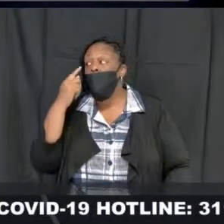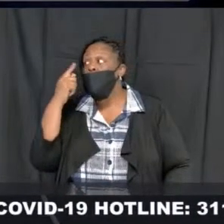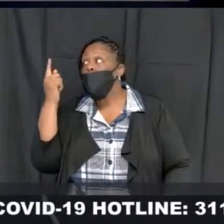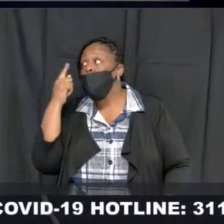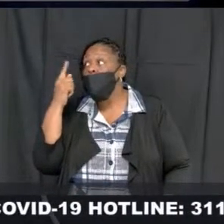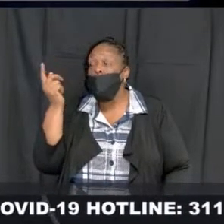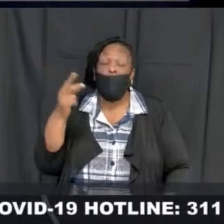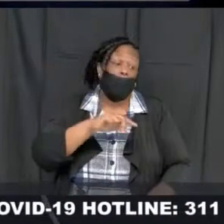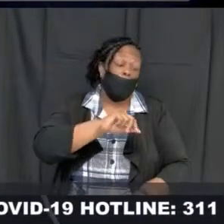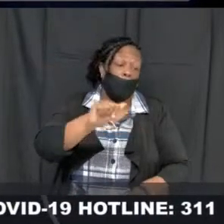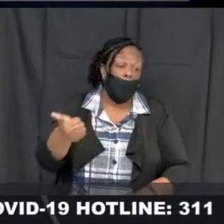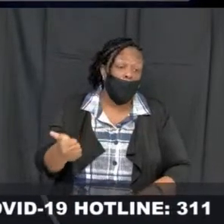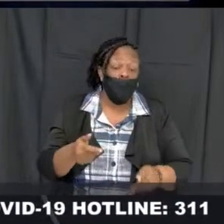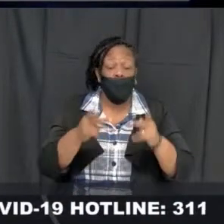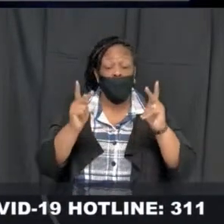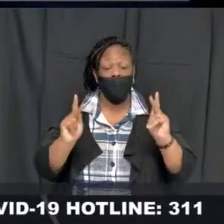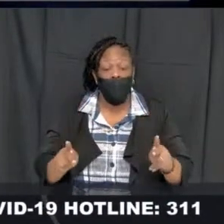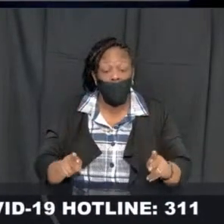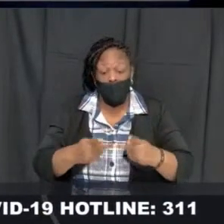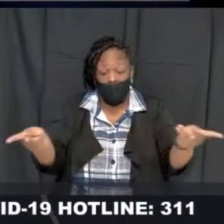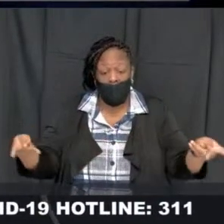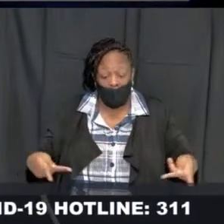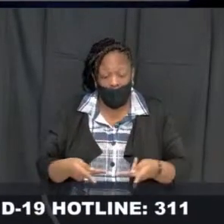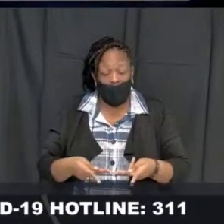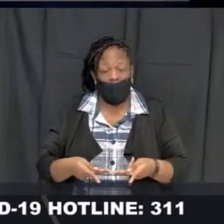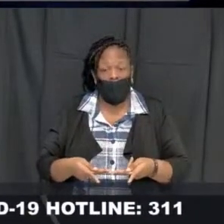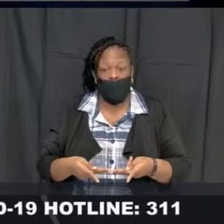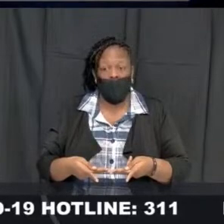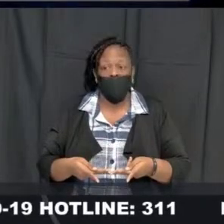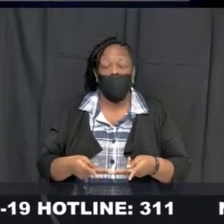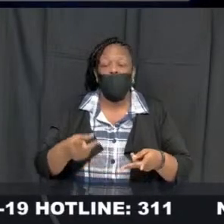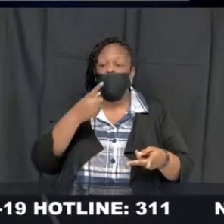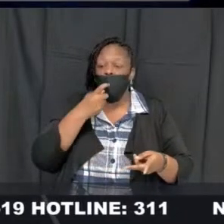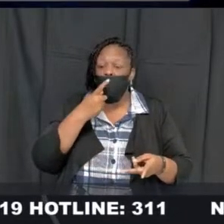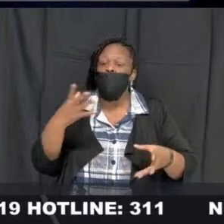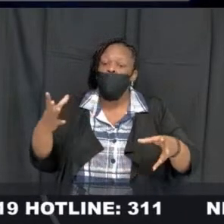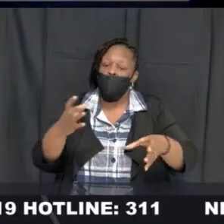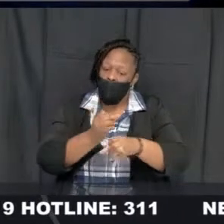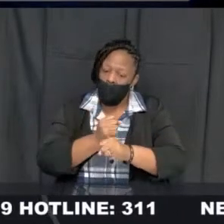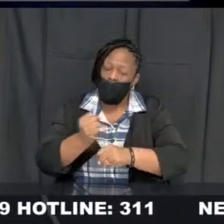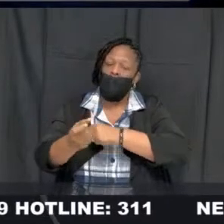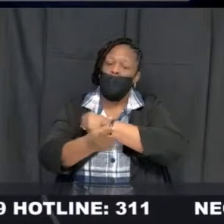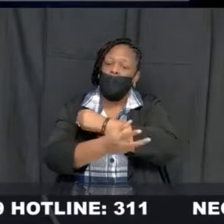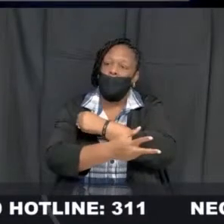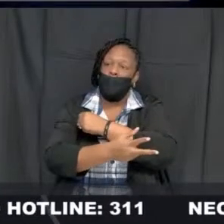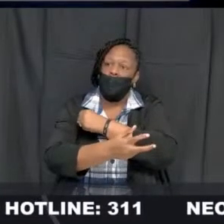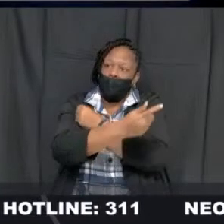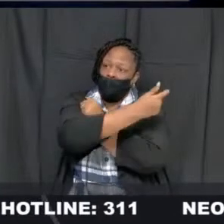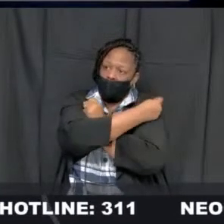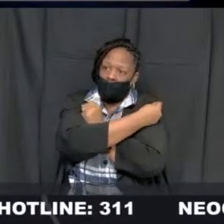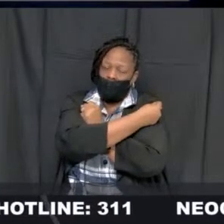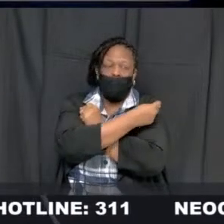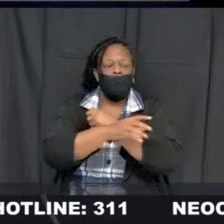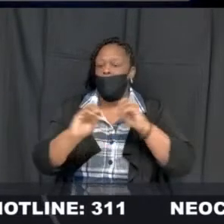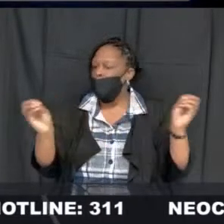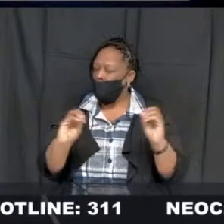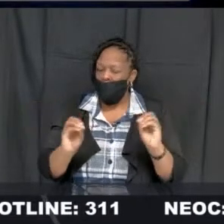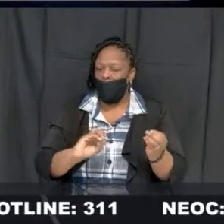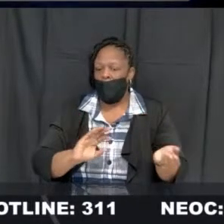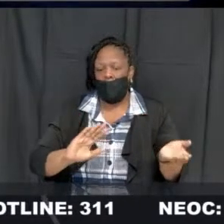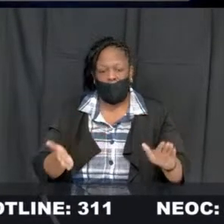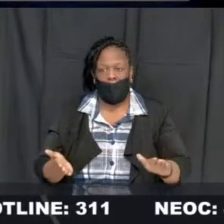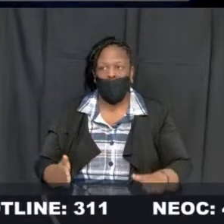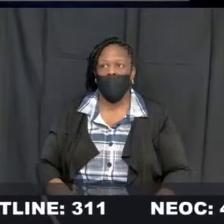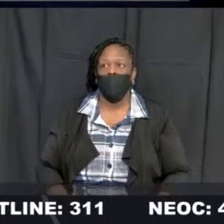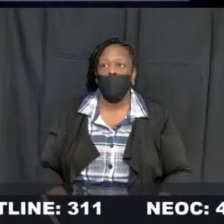countries where more than 139 million people have taken the vaccine and not one of them to date had died. The